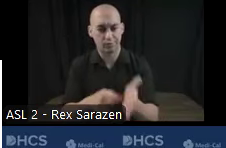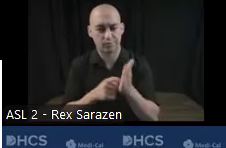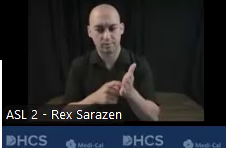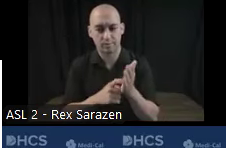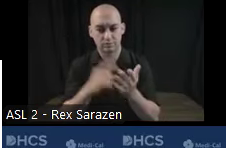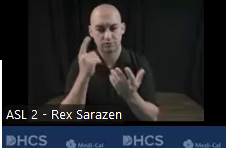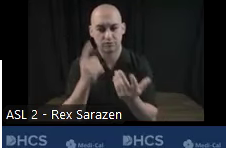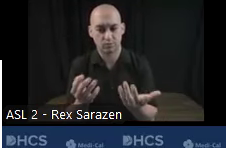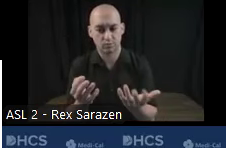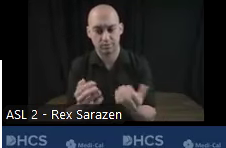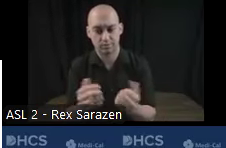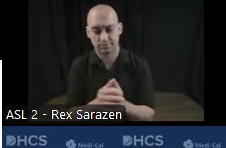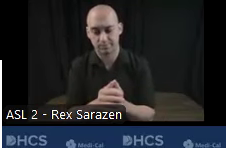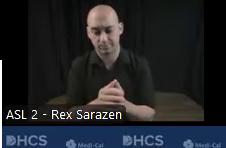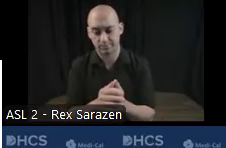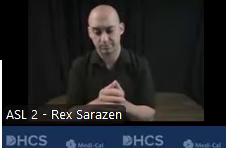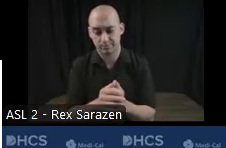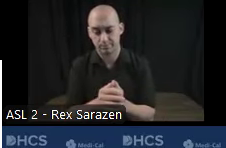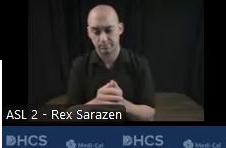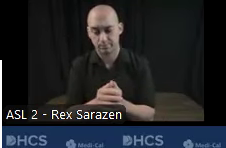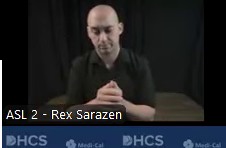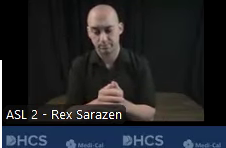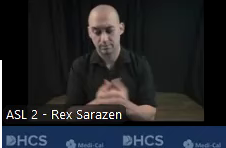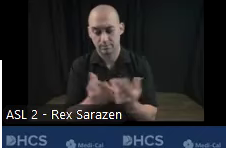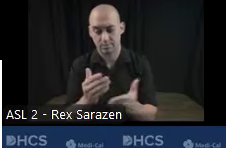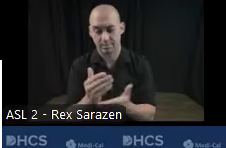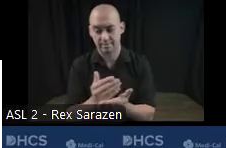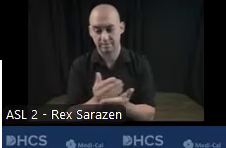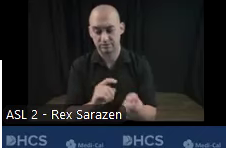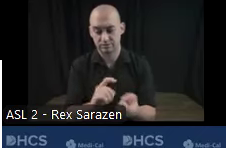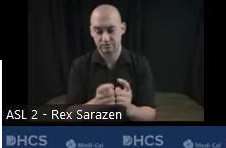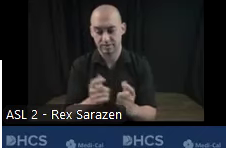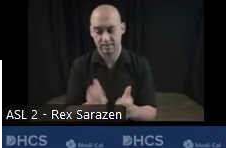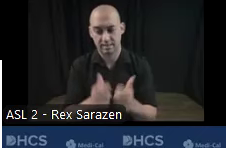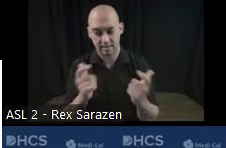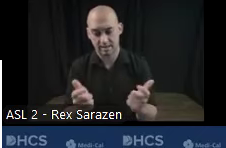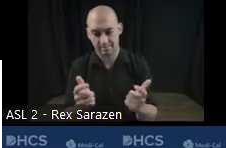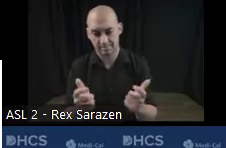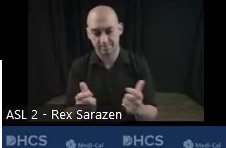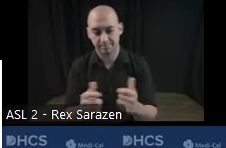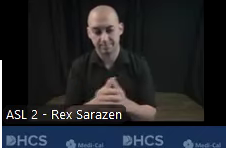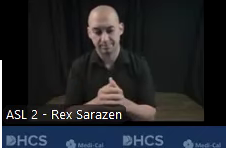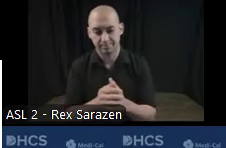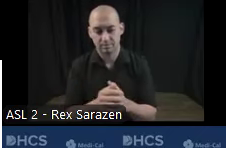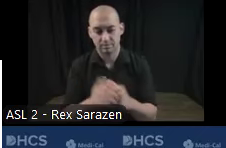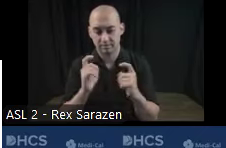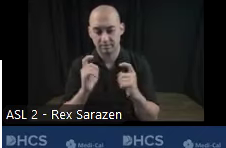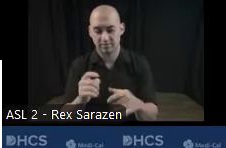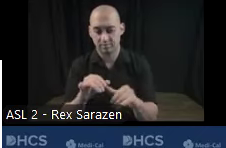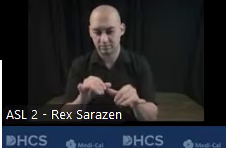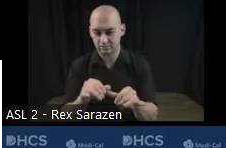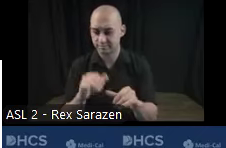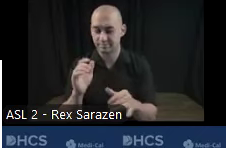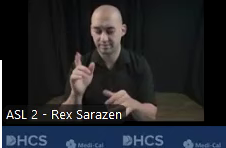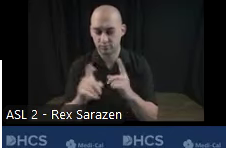varies a lot because our wait list changes a lot. So we try to kind of give you a gauge because we get this question a lot.